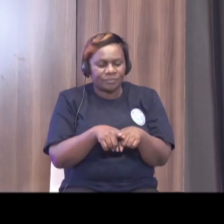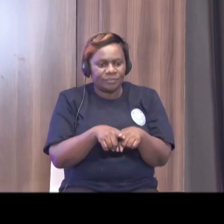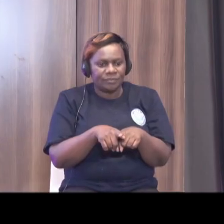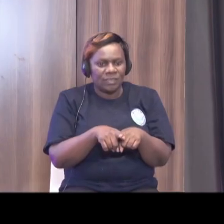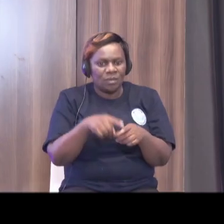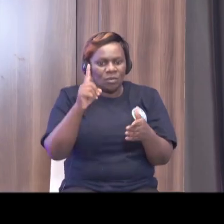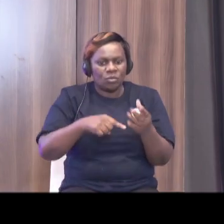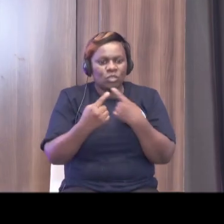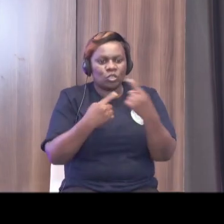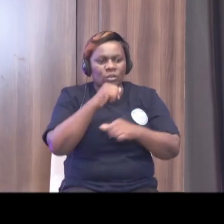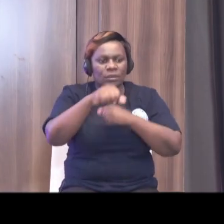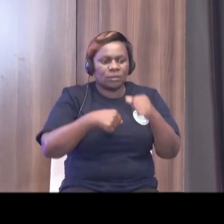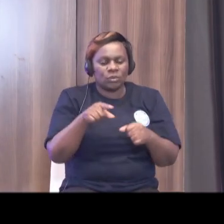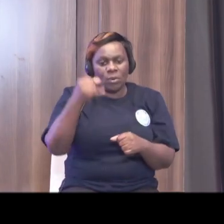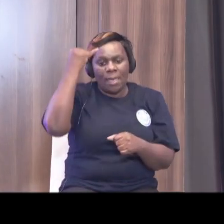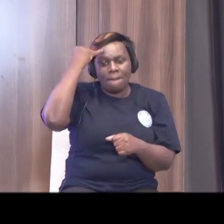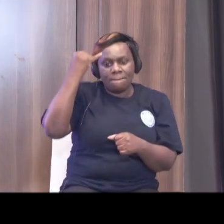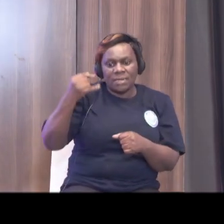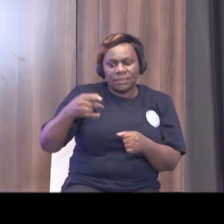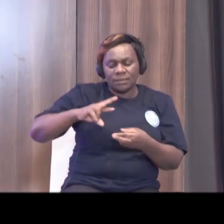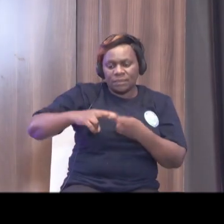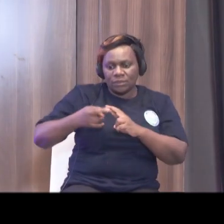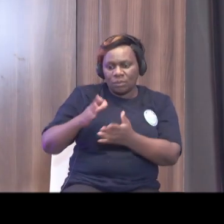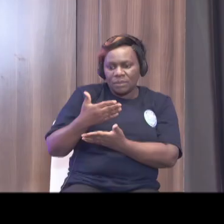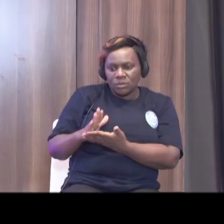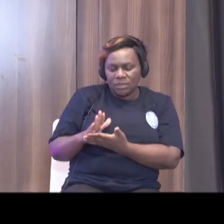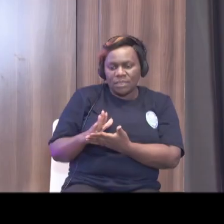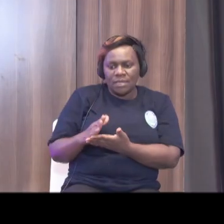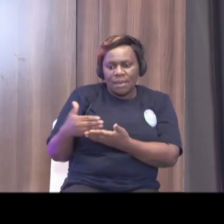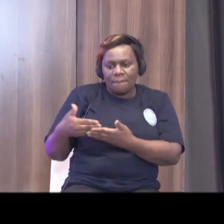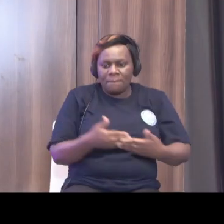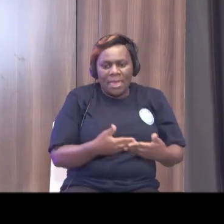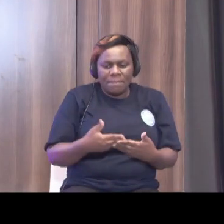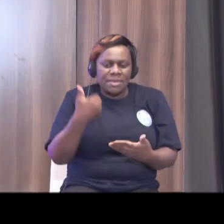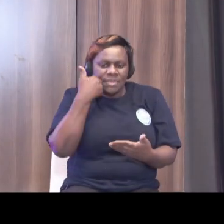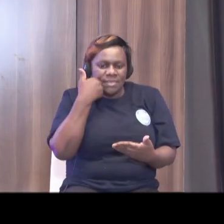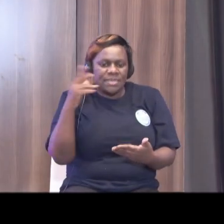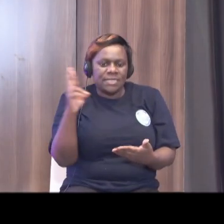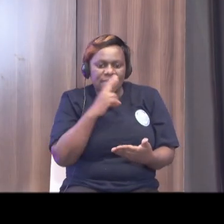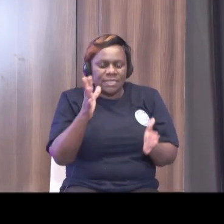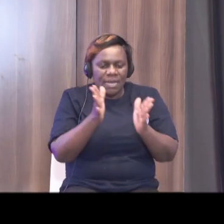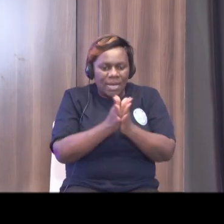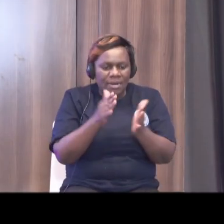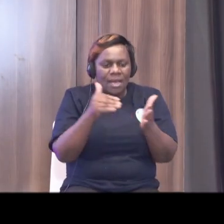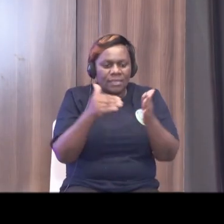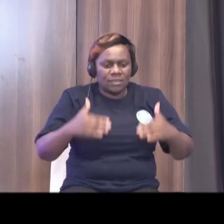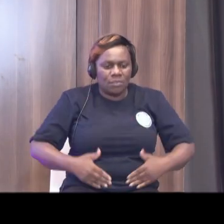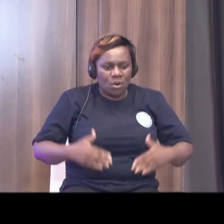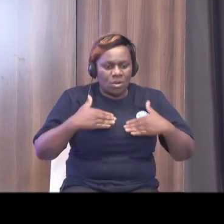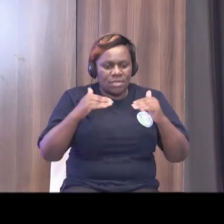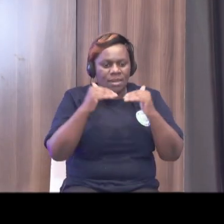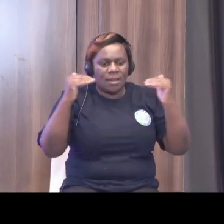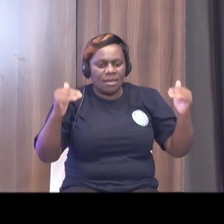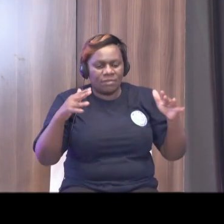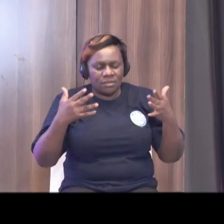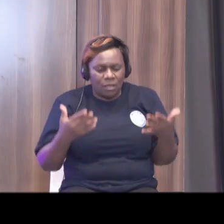what we're talking about is, if you imagine this relationship between infant disease risk and antibody levels,